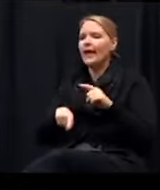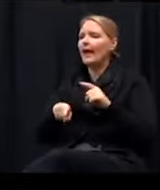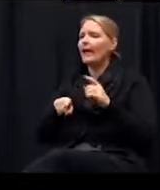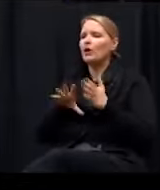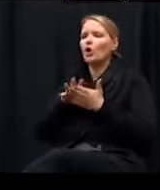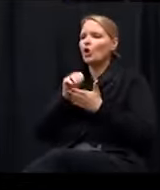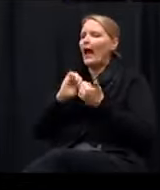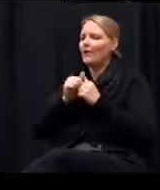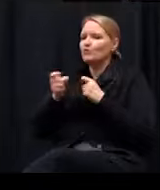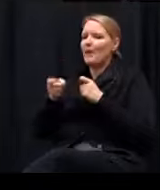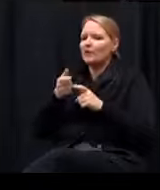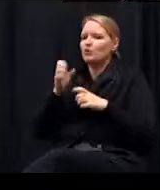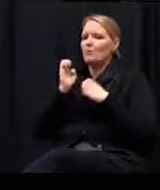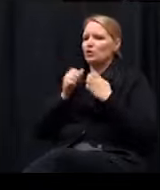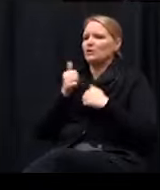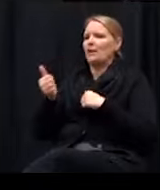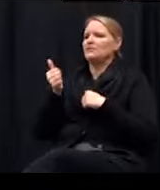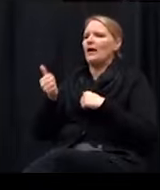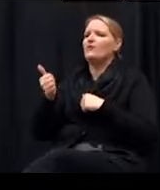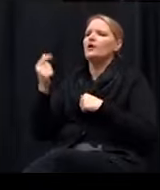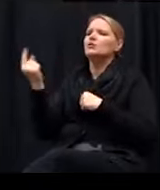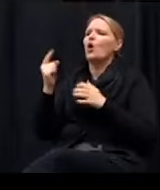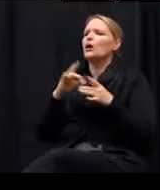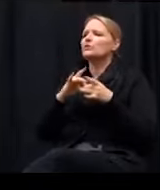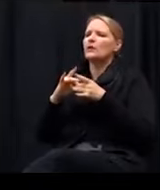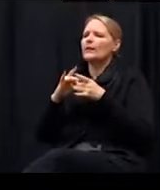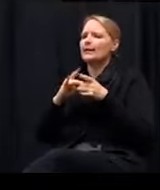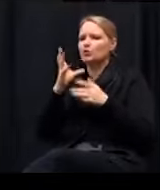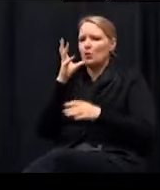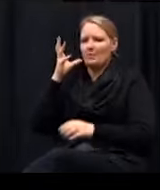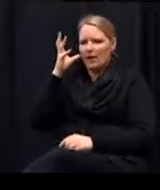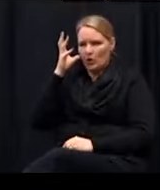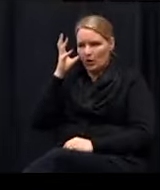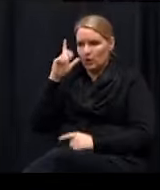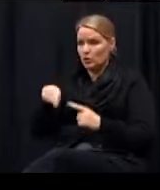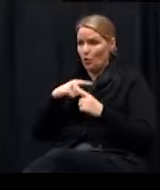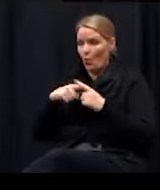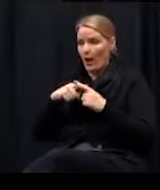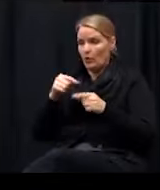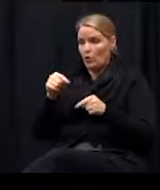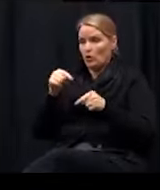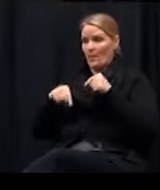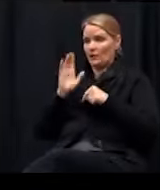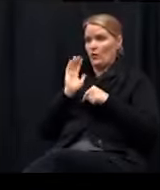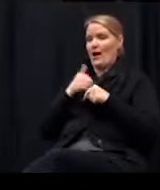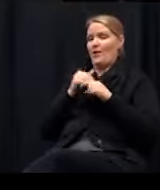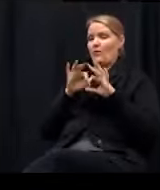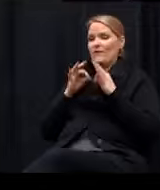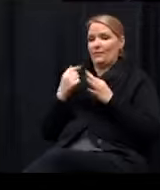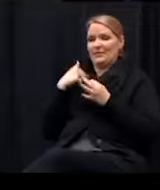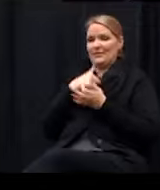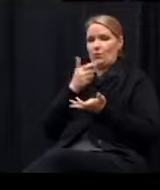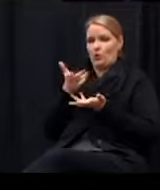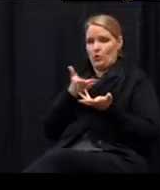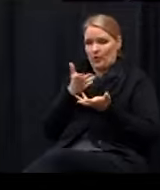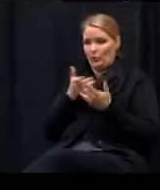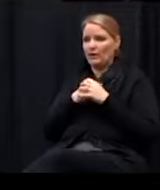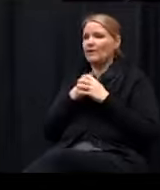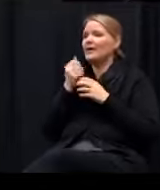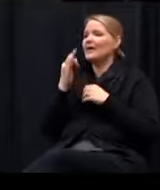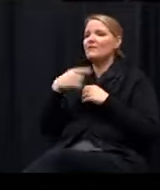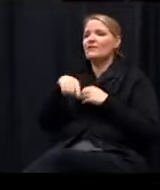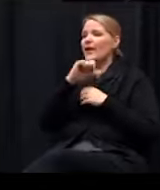their emotions by themselves. It's always in relation to a parent. So when going back to our families that we're working with, if